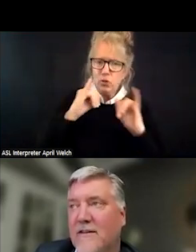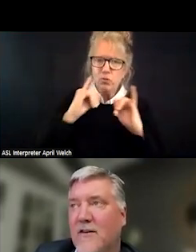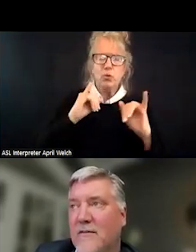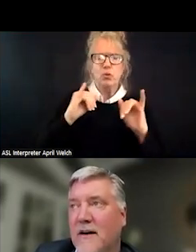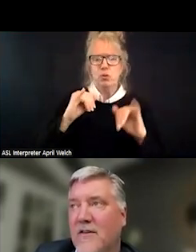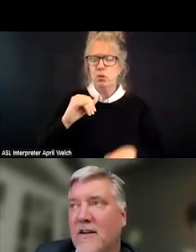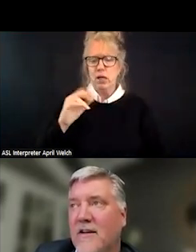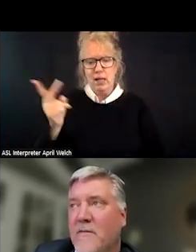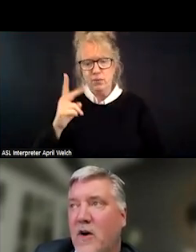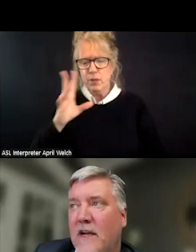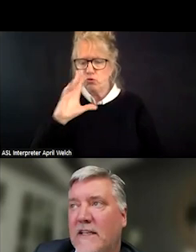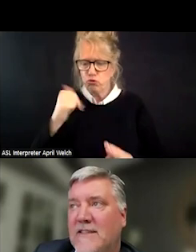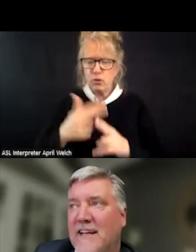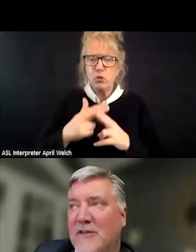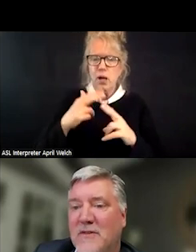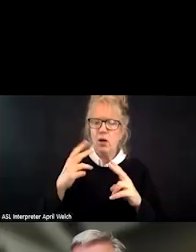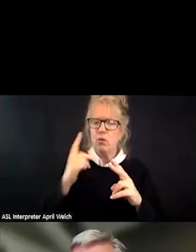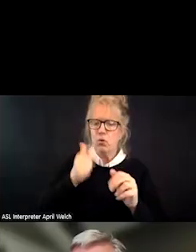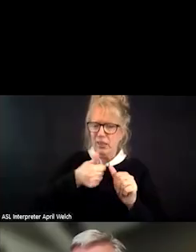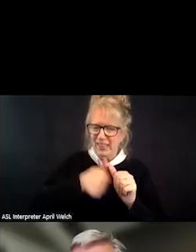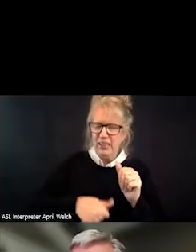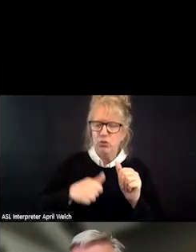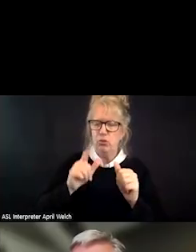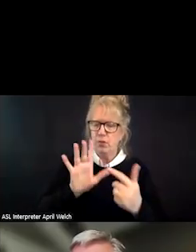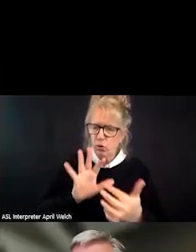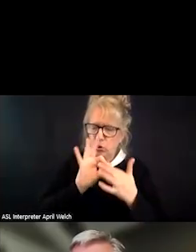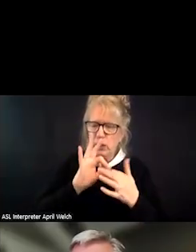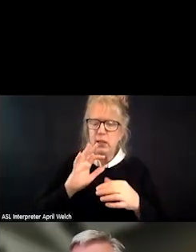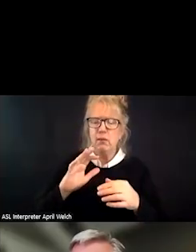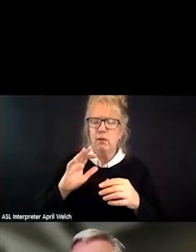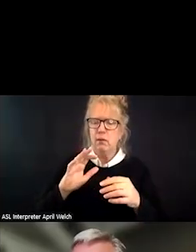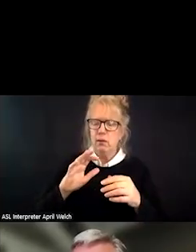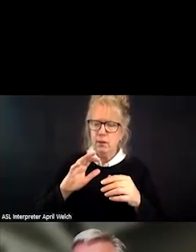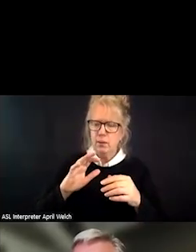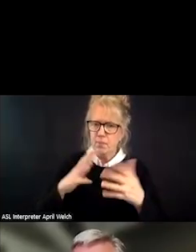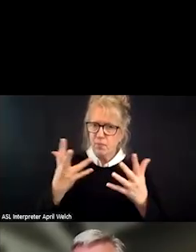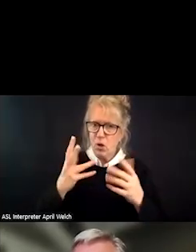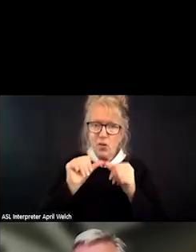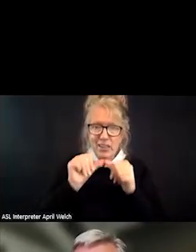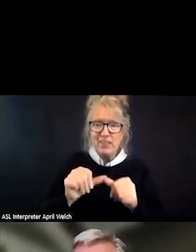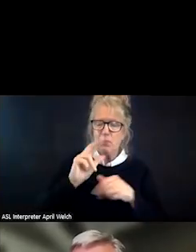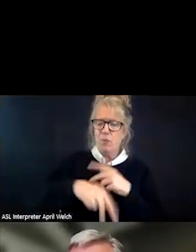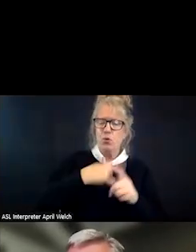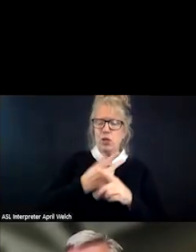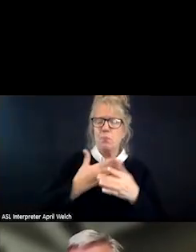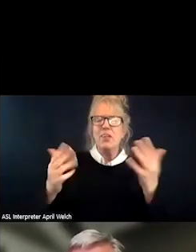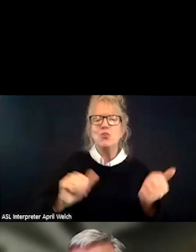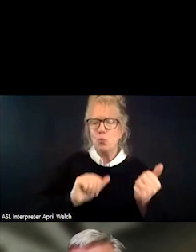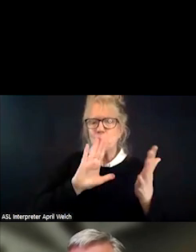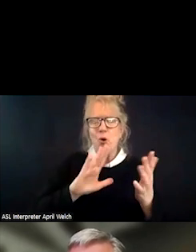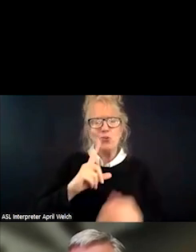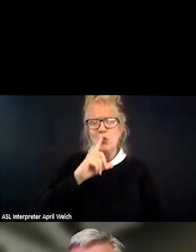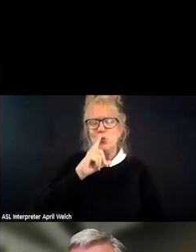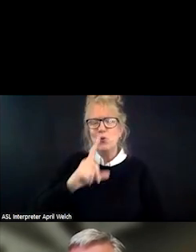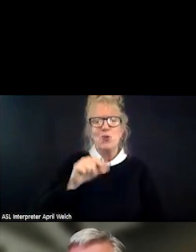and Ted talked about, are each site unique? Are they consistent in the types of things that we approach with that? So this is just